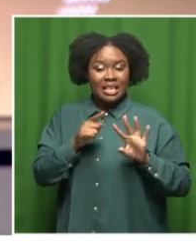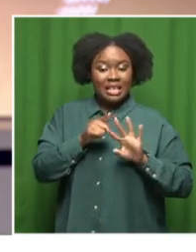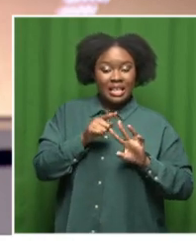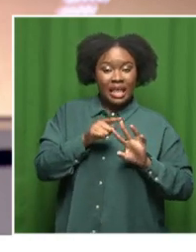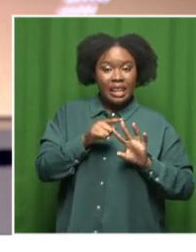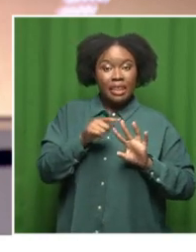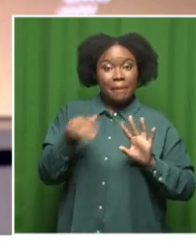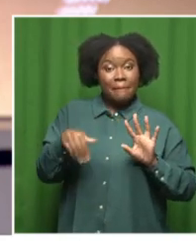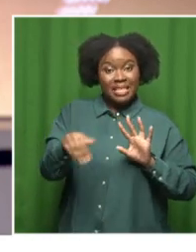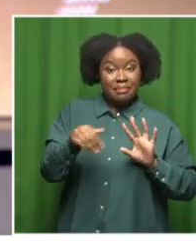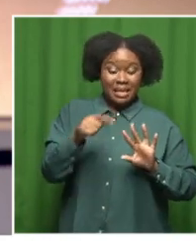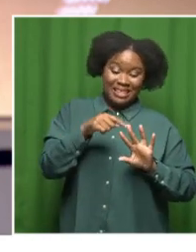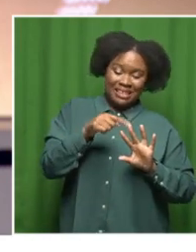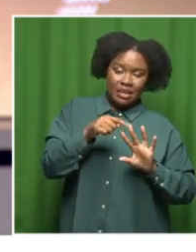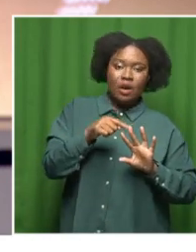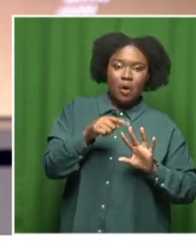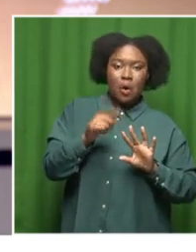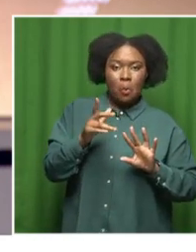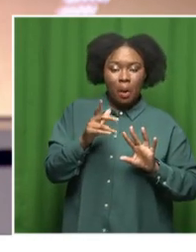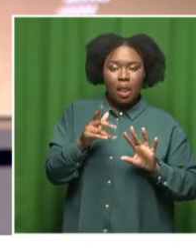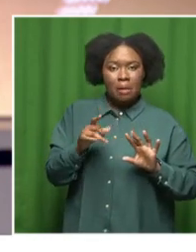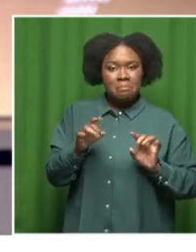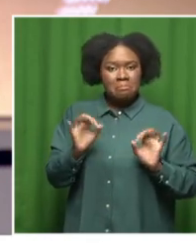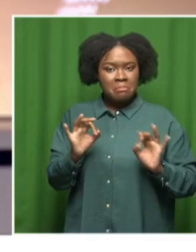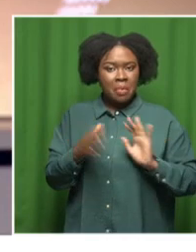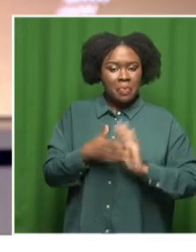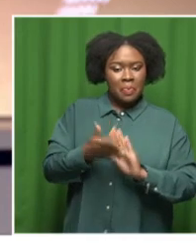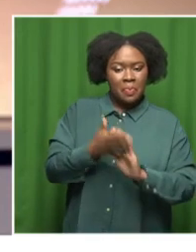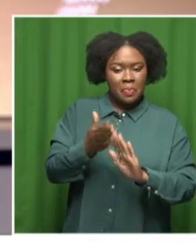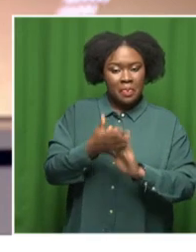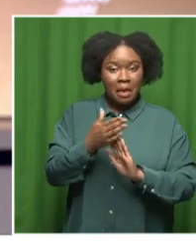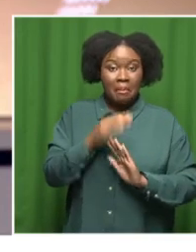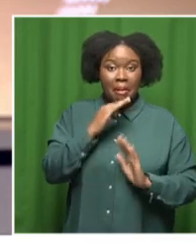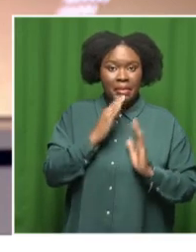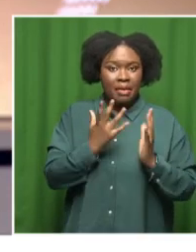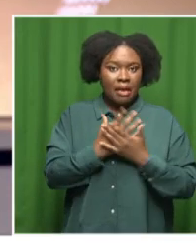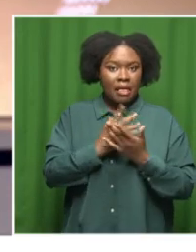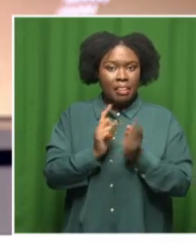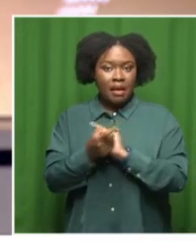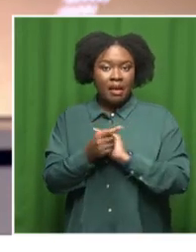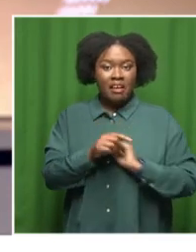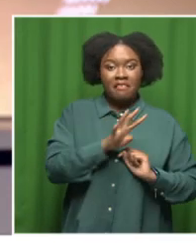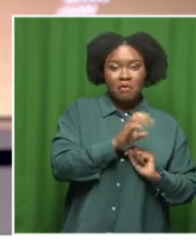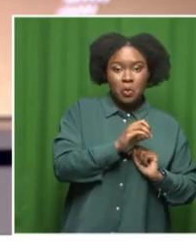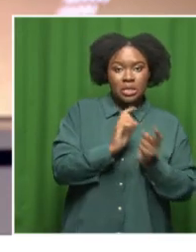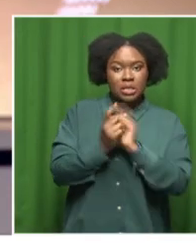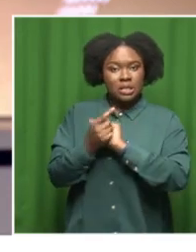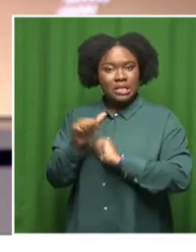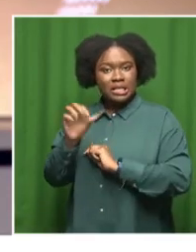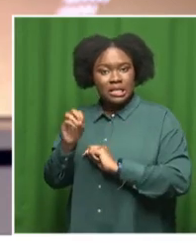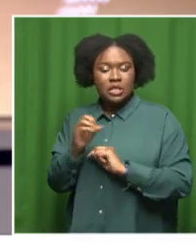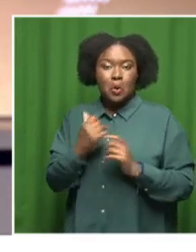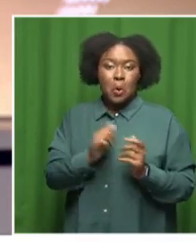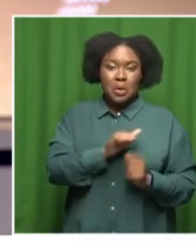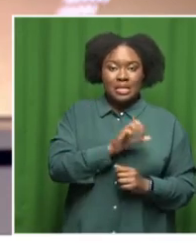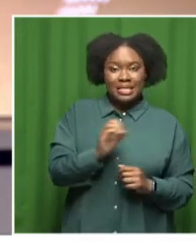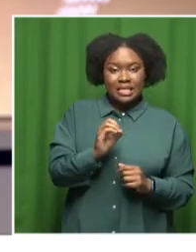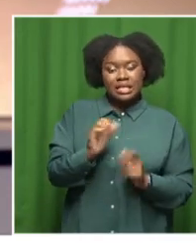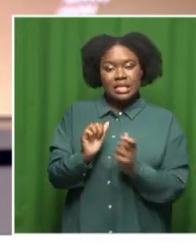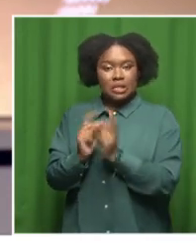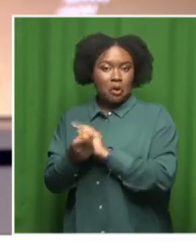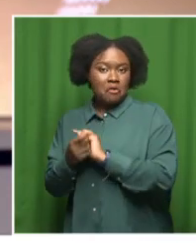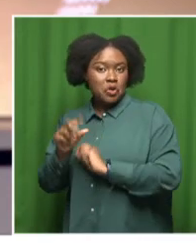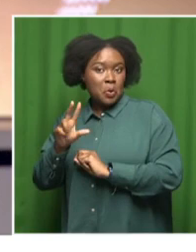play themselves in, but still in an attacking form, convert a 40 into a 60, a 60 into an 80. Now you've got an incredible opening